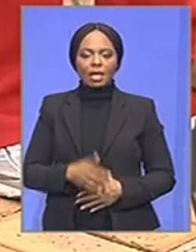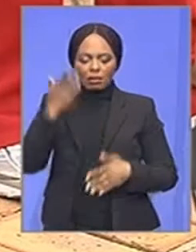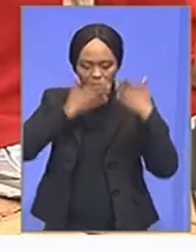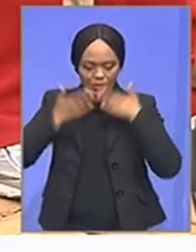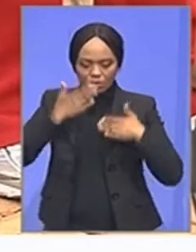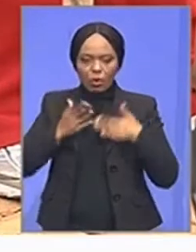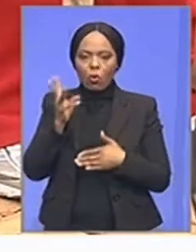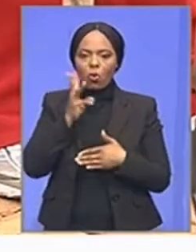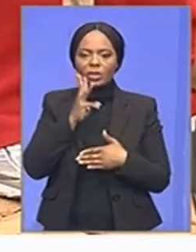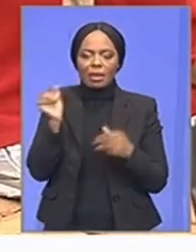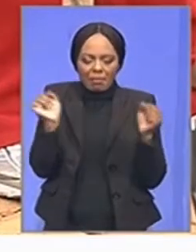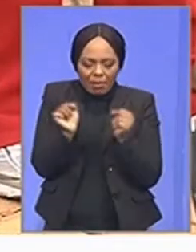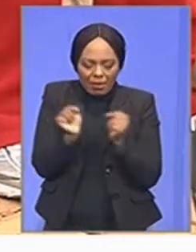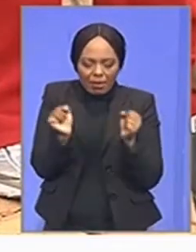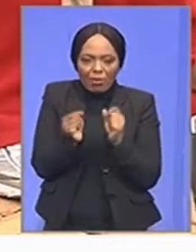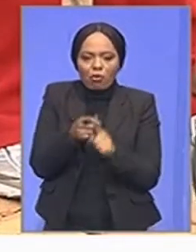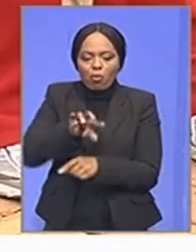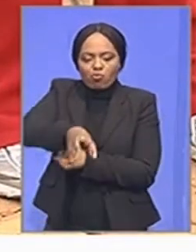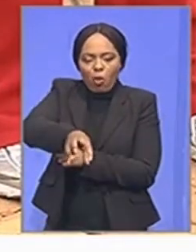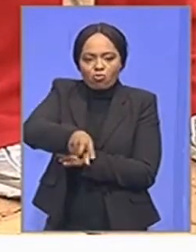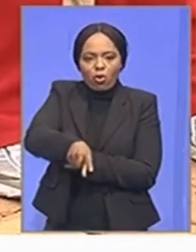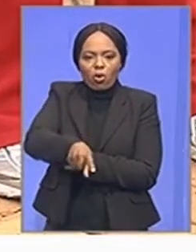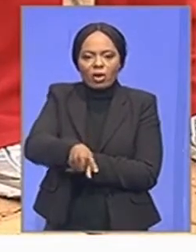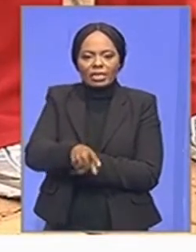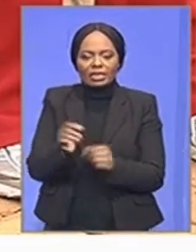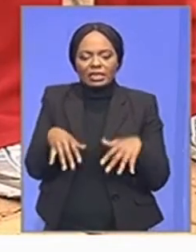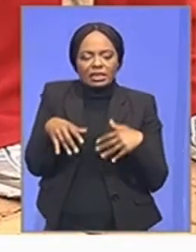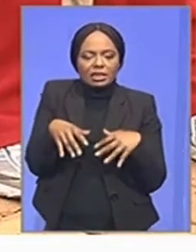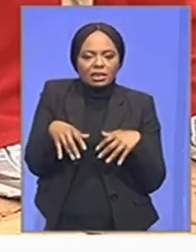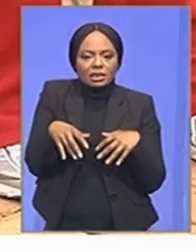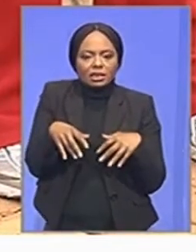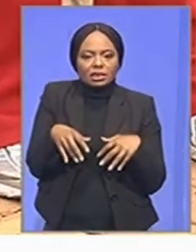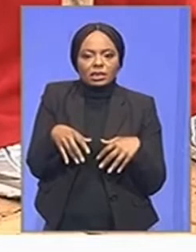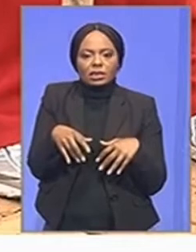a phumeng pompini ande sa tshitshizela